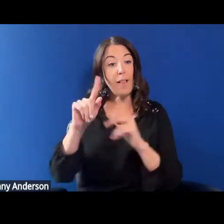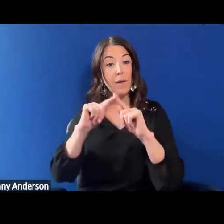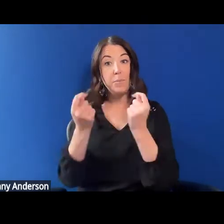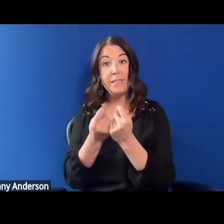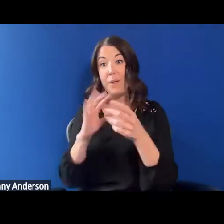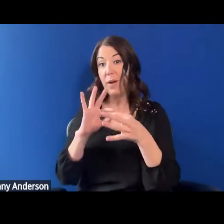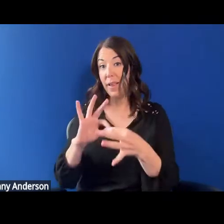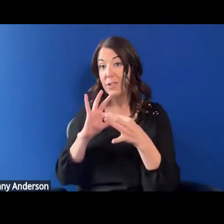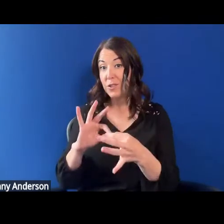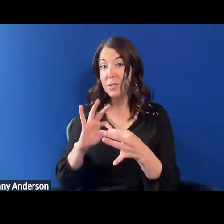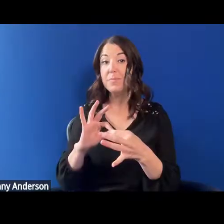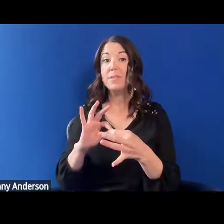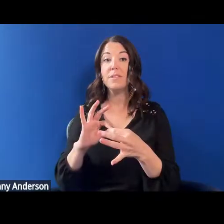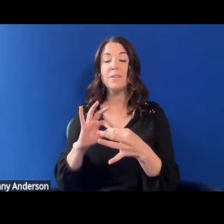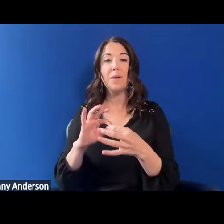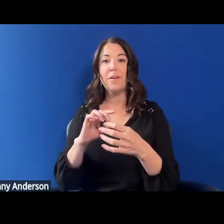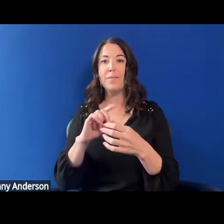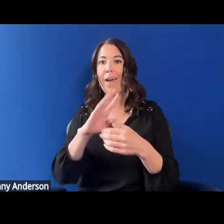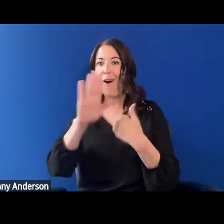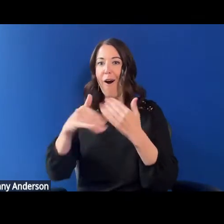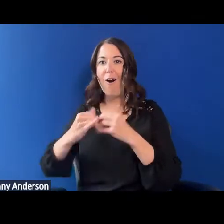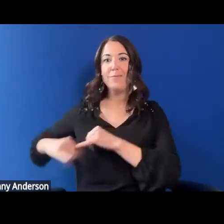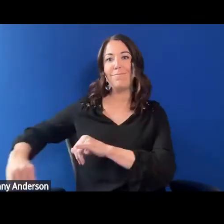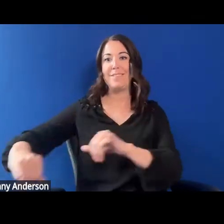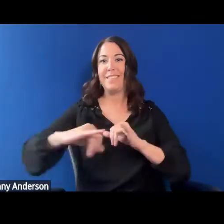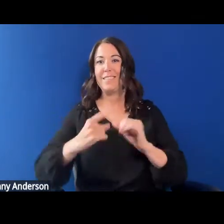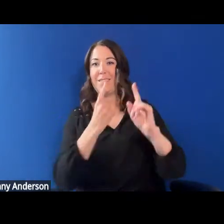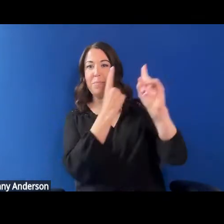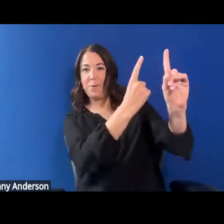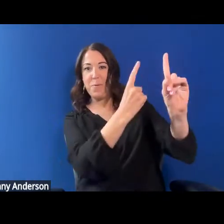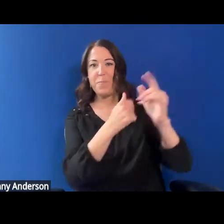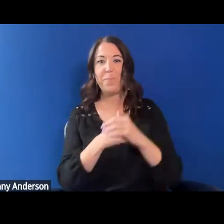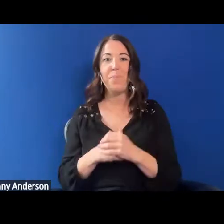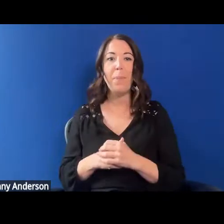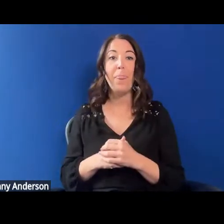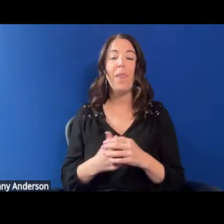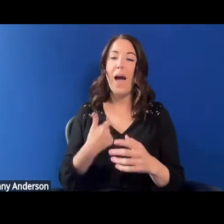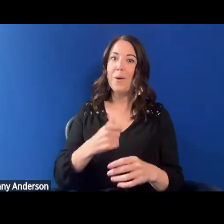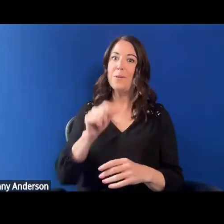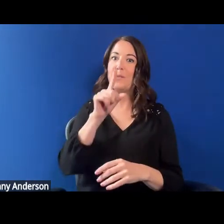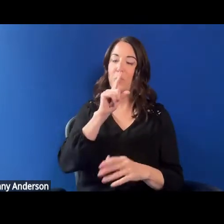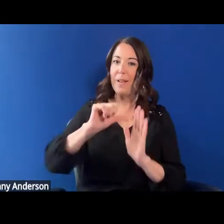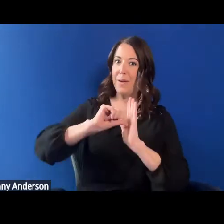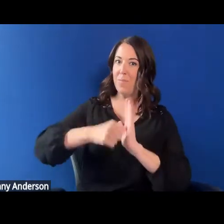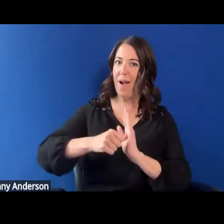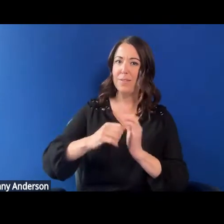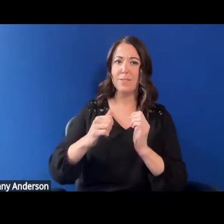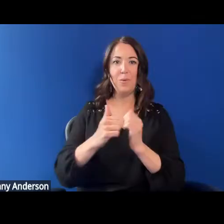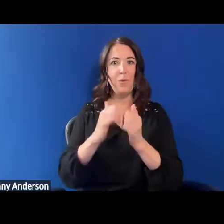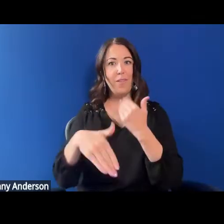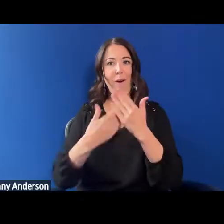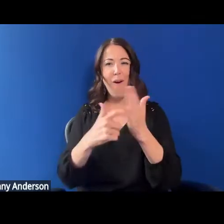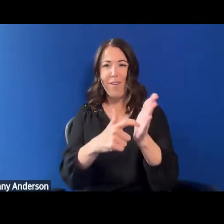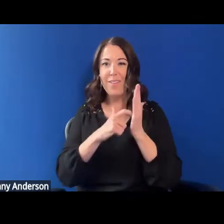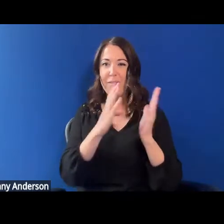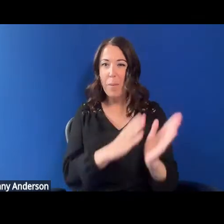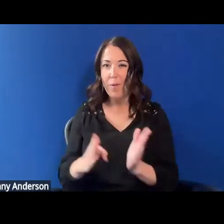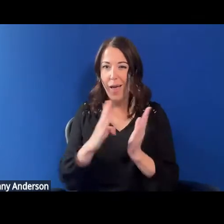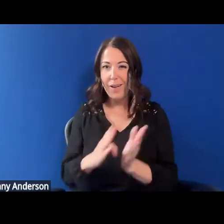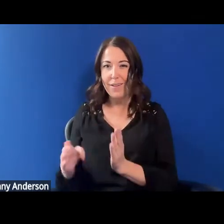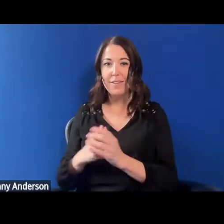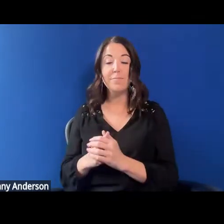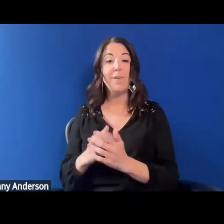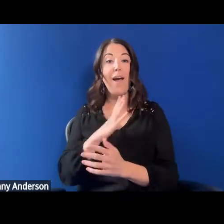relationships, all working toward the same goal. I was really impressed with all the planning. The communication with us as